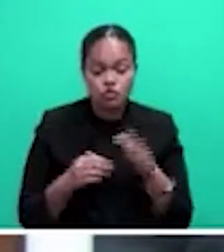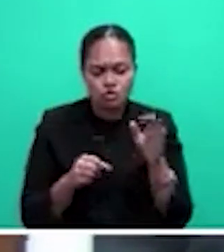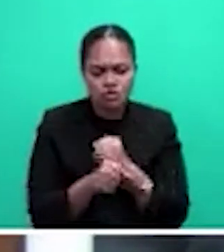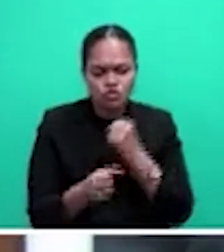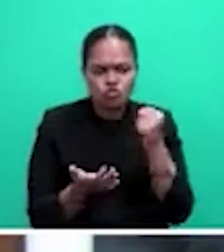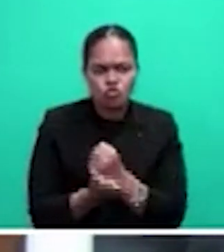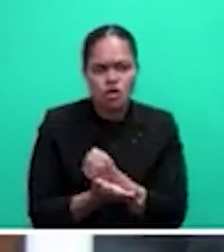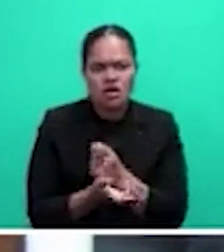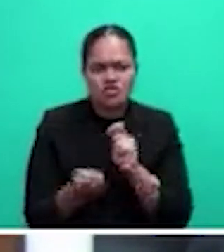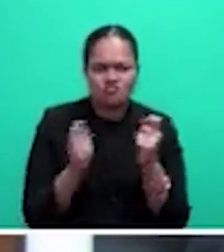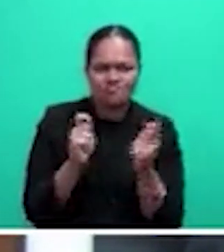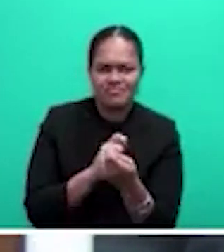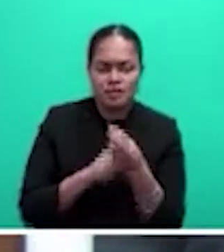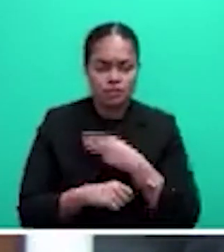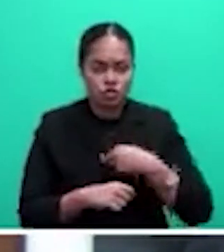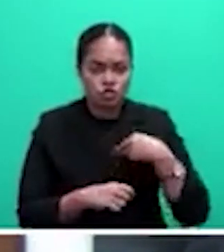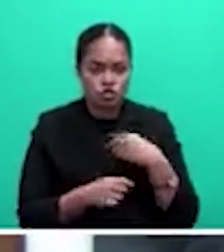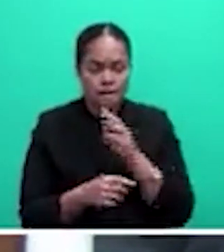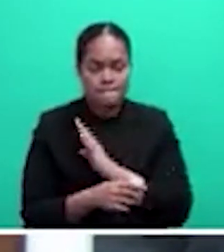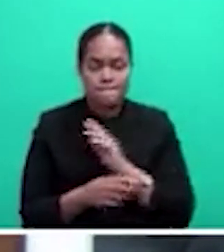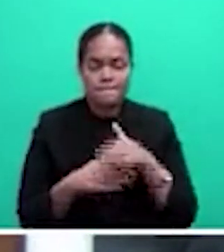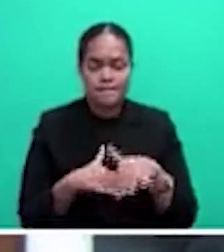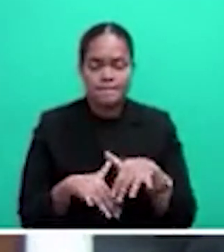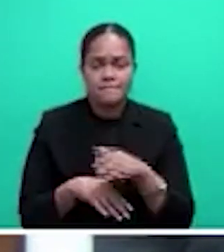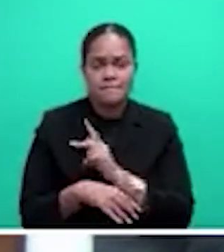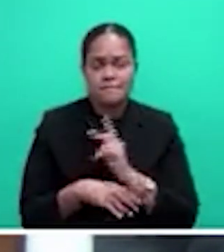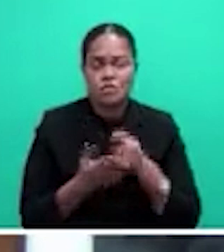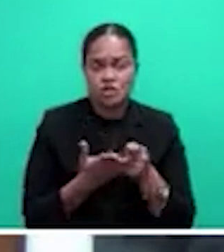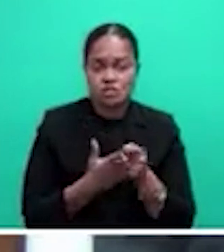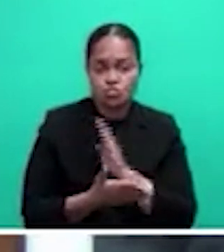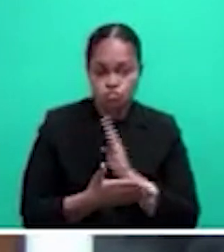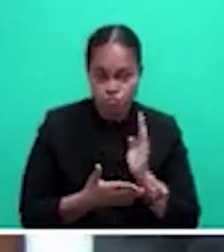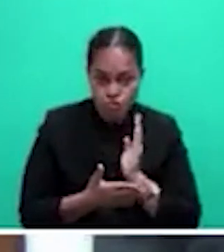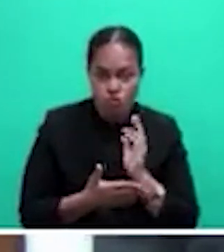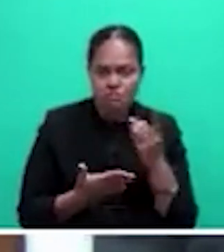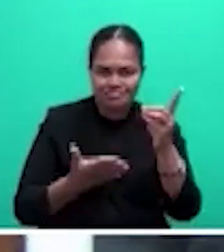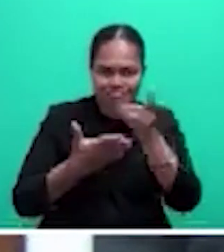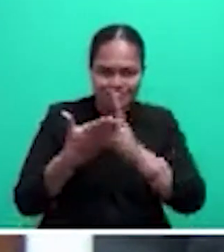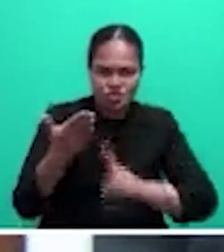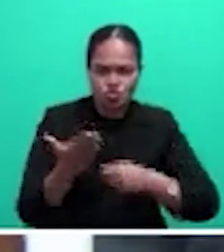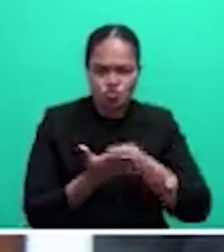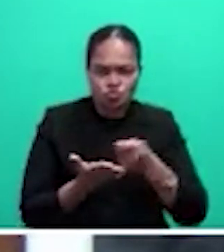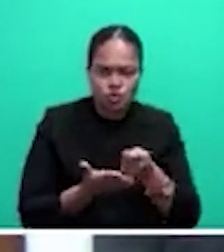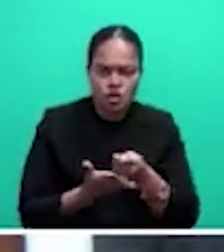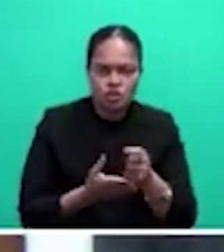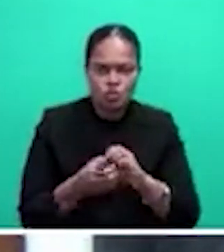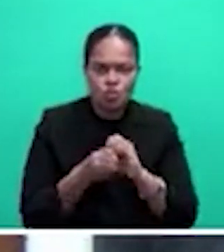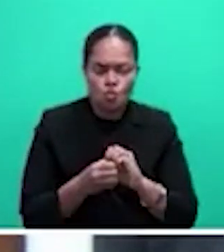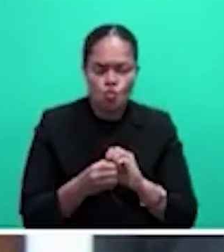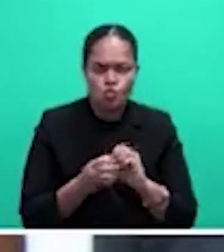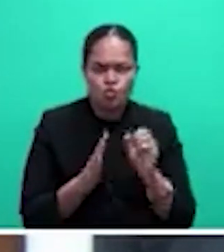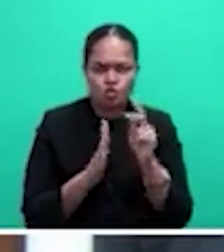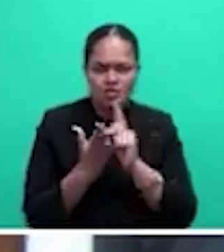home ownership, the Ministry and the Public Rental Board are collaborating to design a rent-to-own scheme